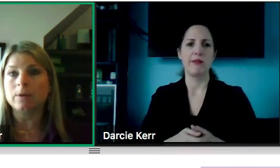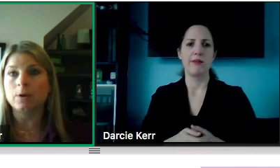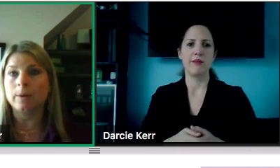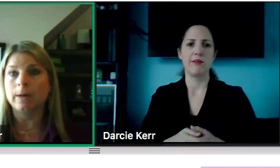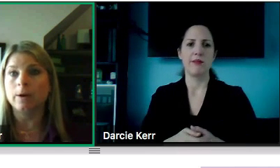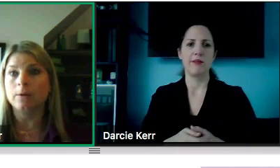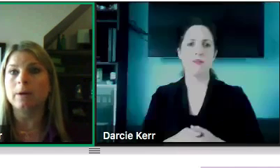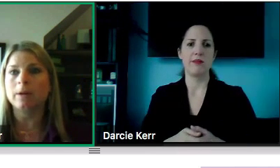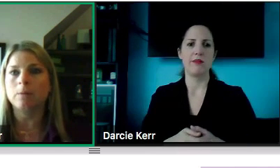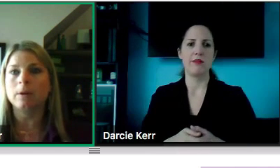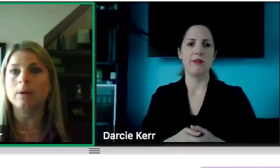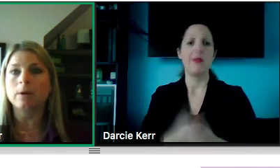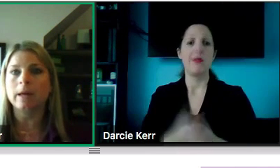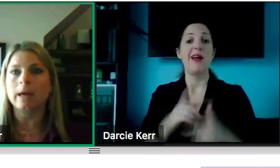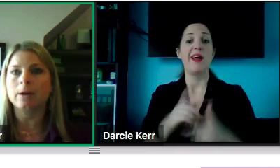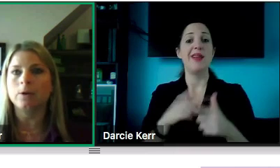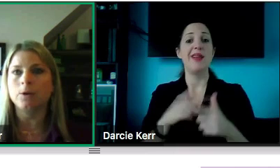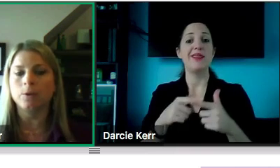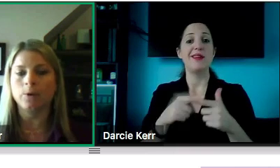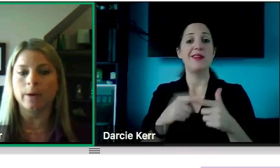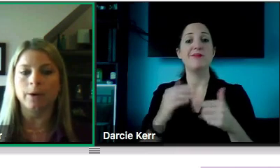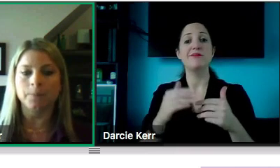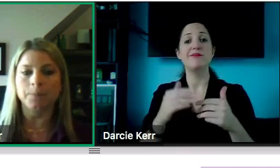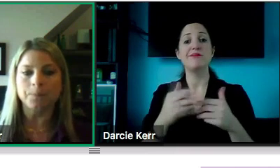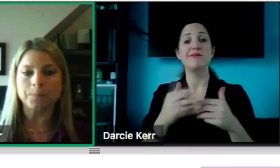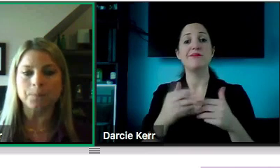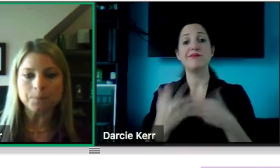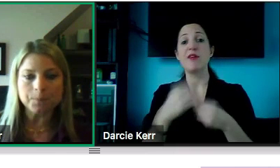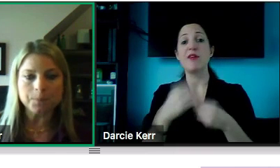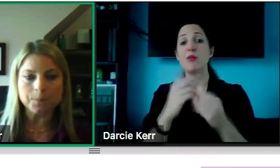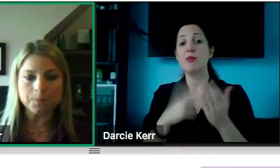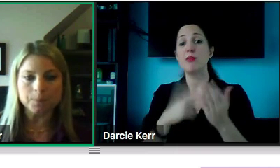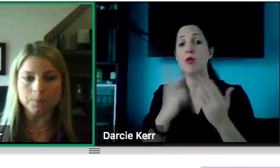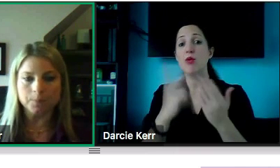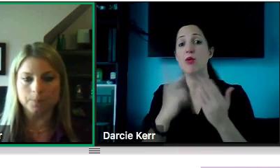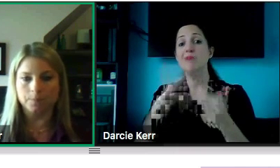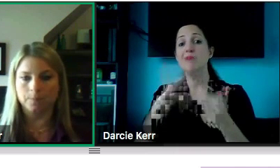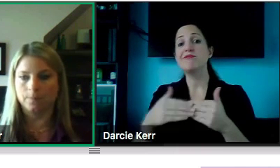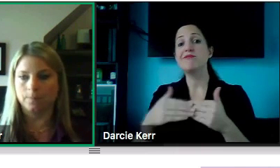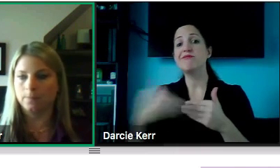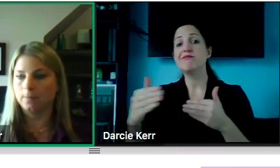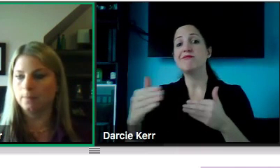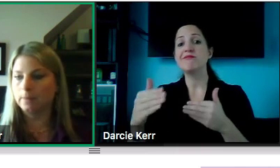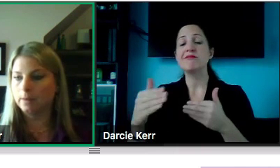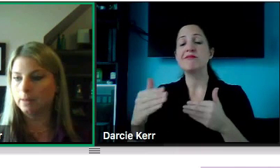some sort of a career, with looking at a new career.